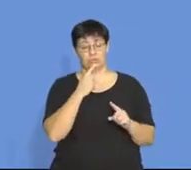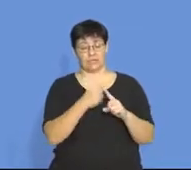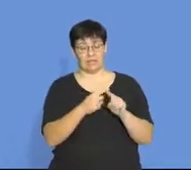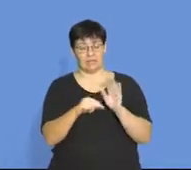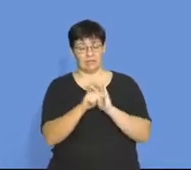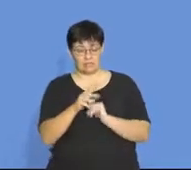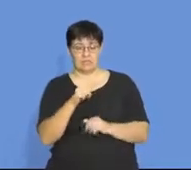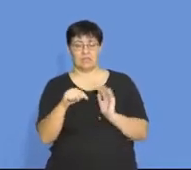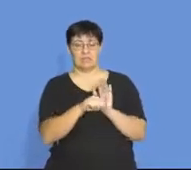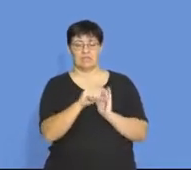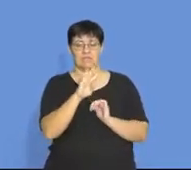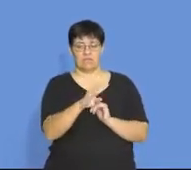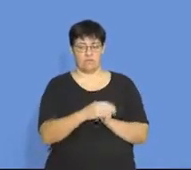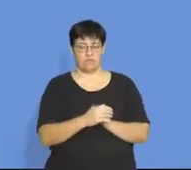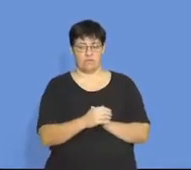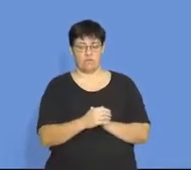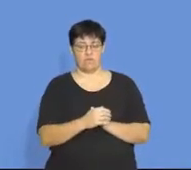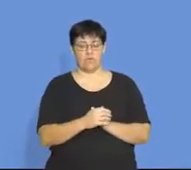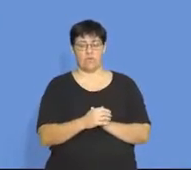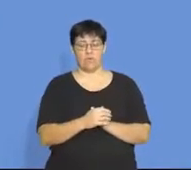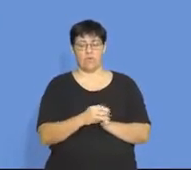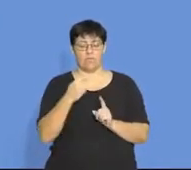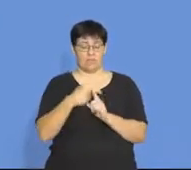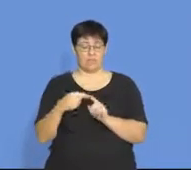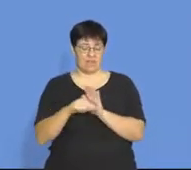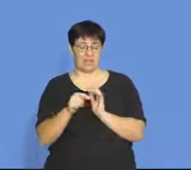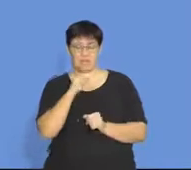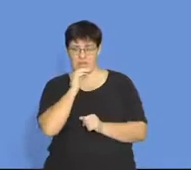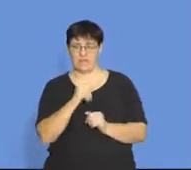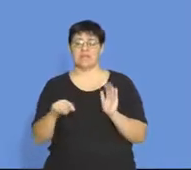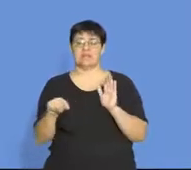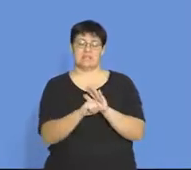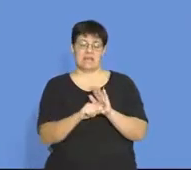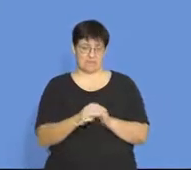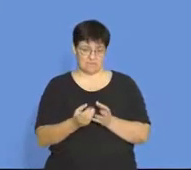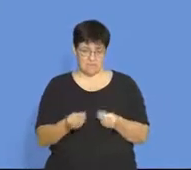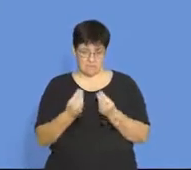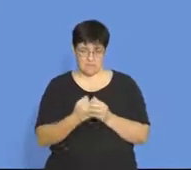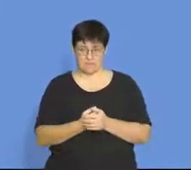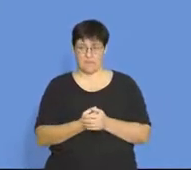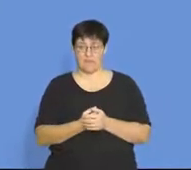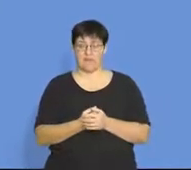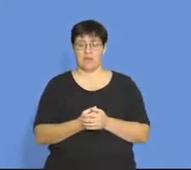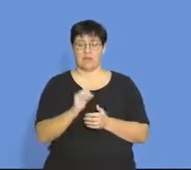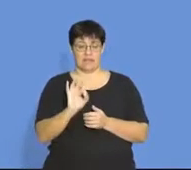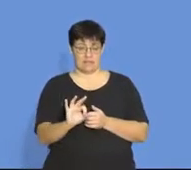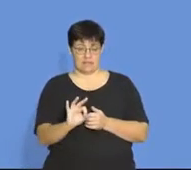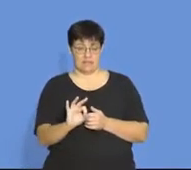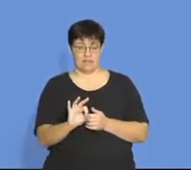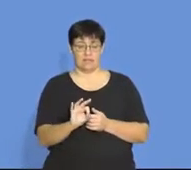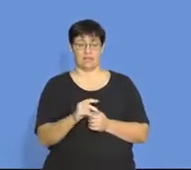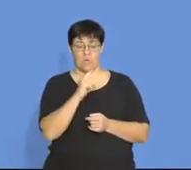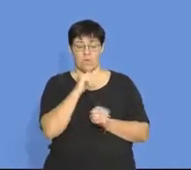by negative 2 will be negative 4. A positive by a negative will give me negative 3